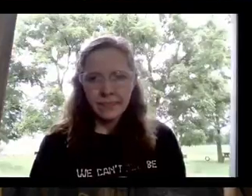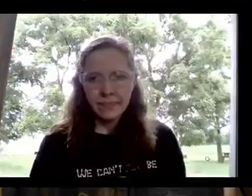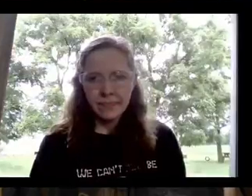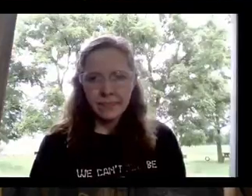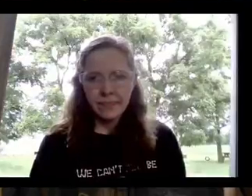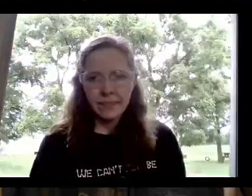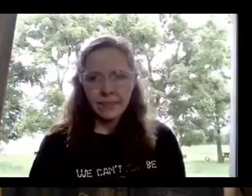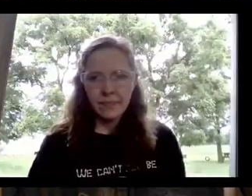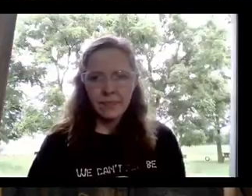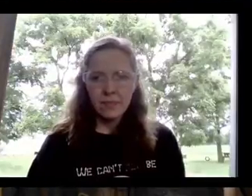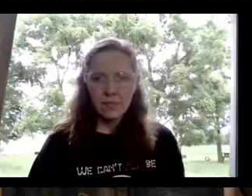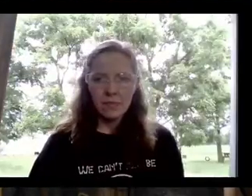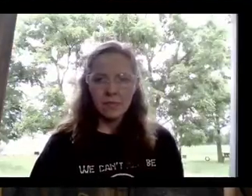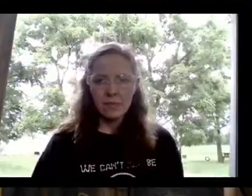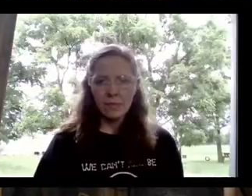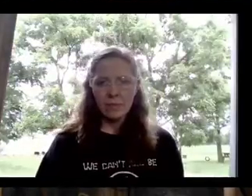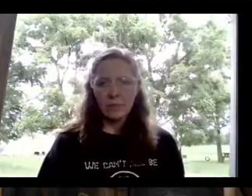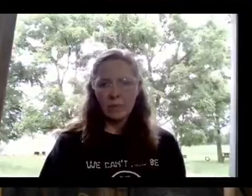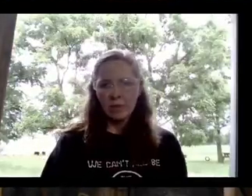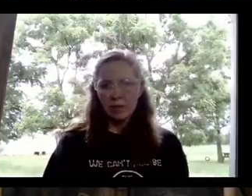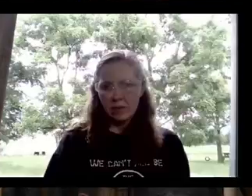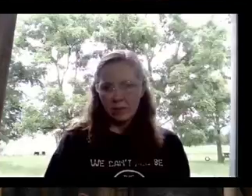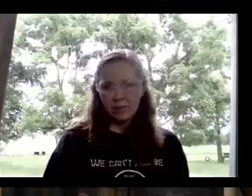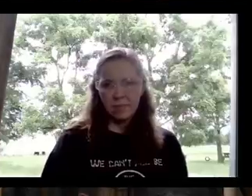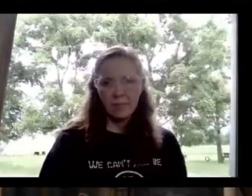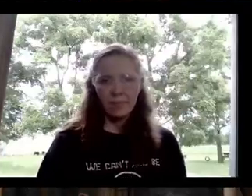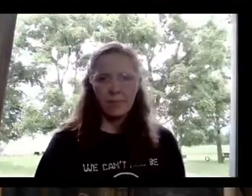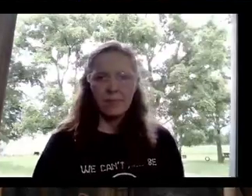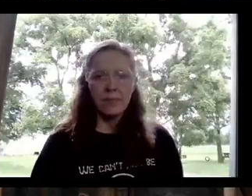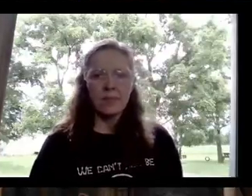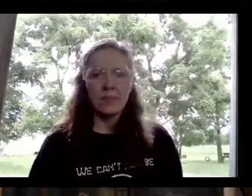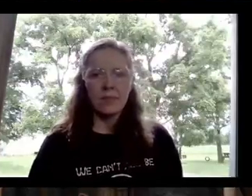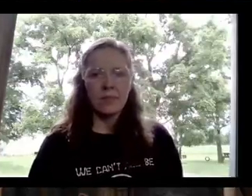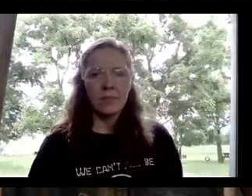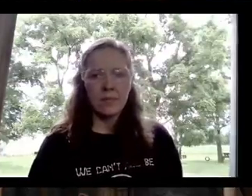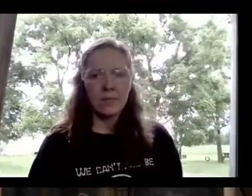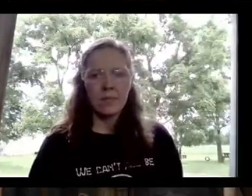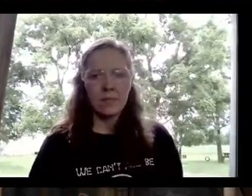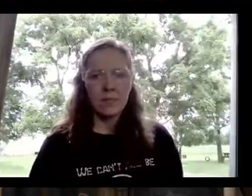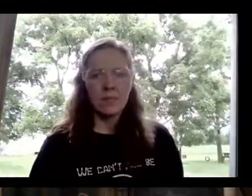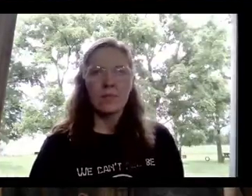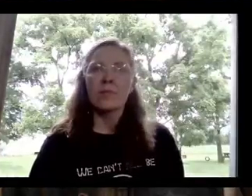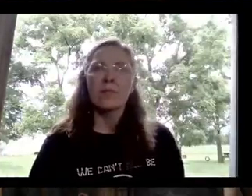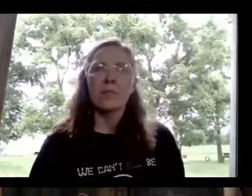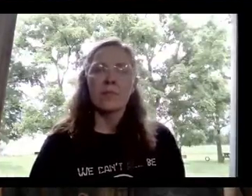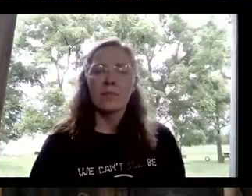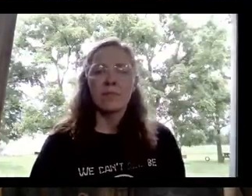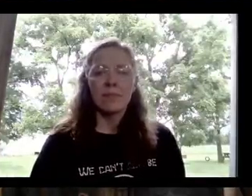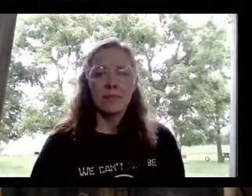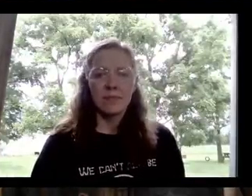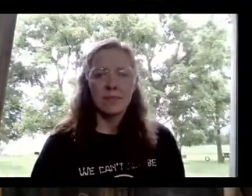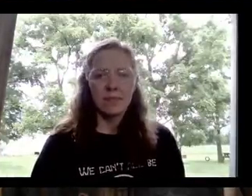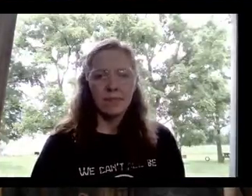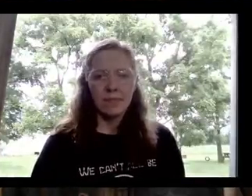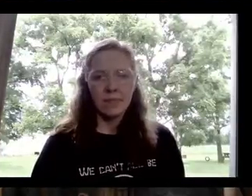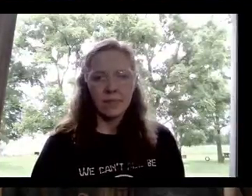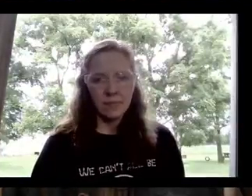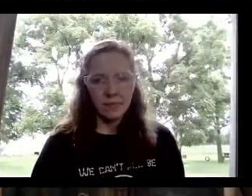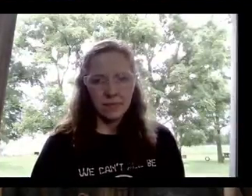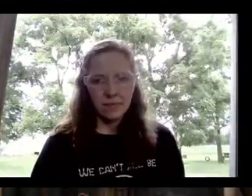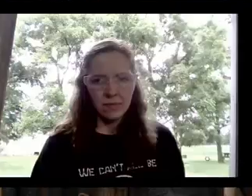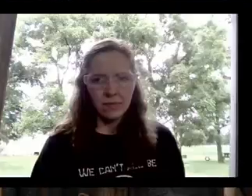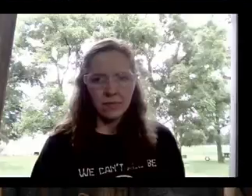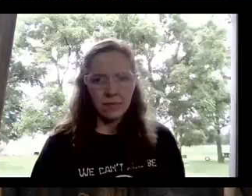burner, and it's pretty loud. You know, it gets really loud in here. And so if I was trying to demonstrate or instruct on